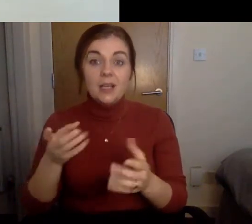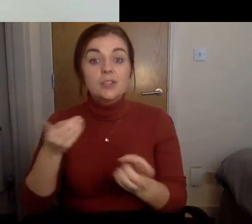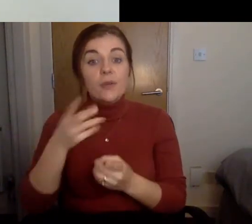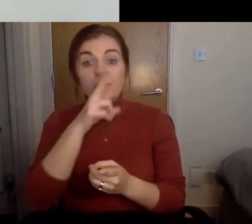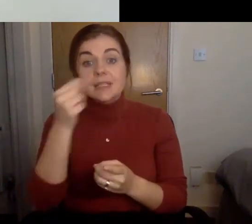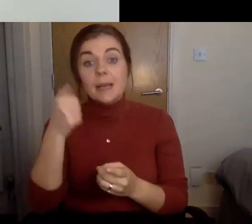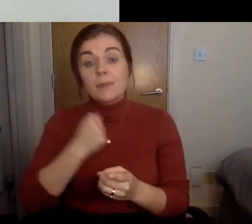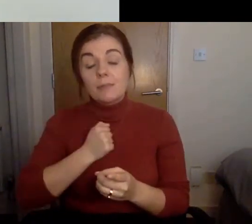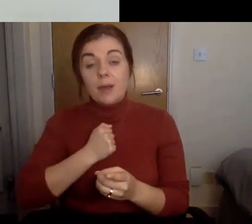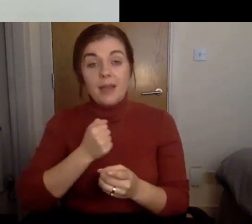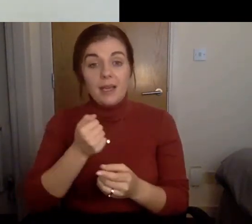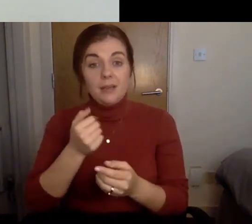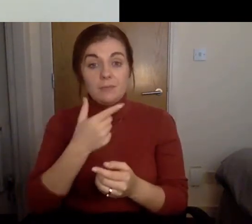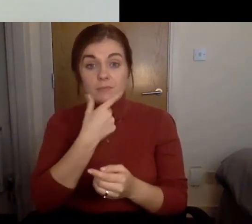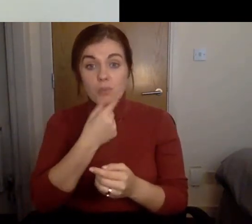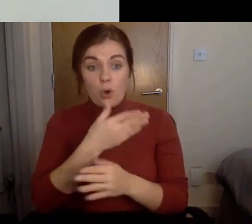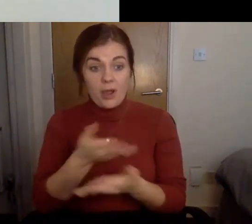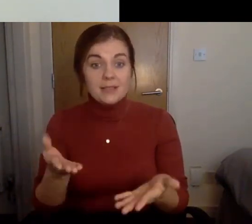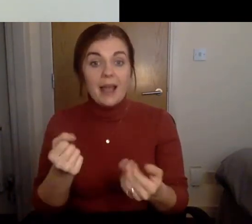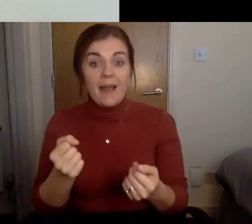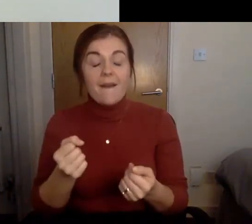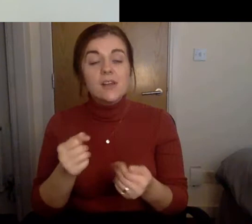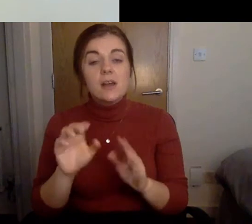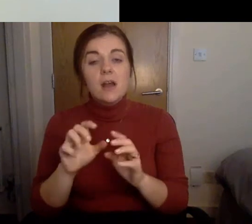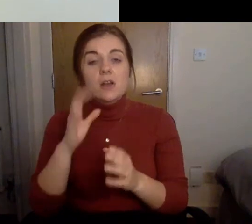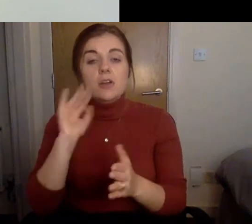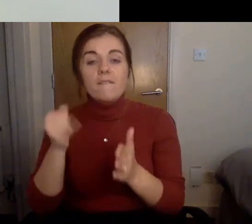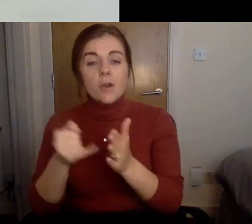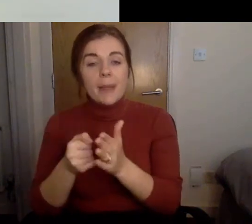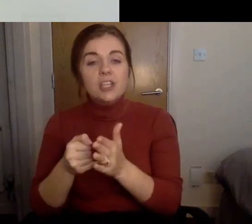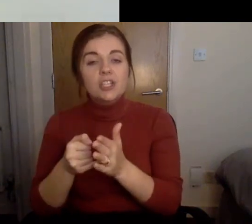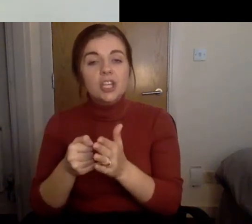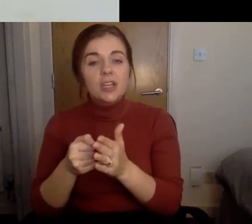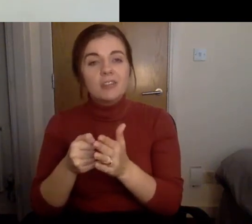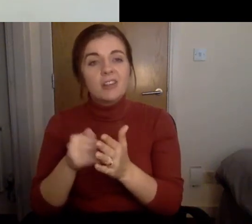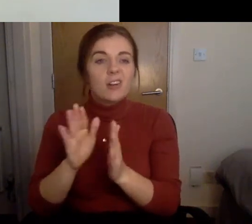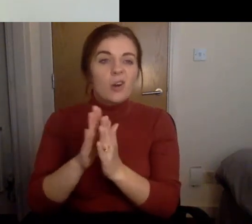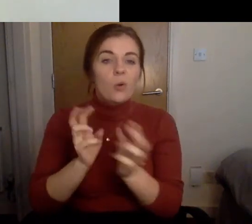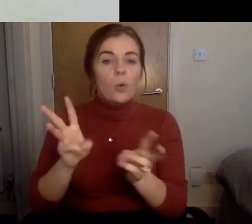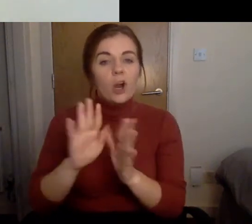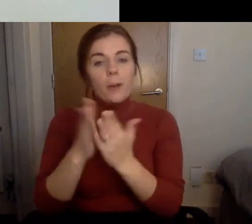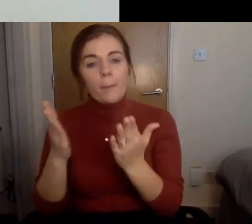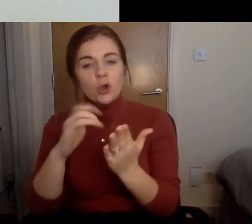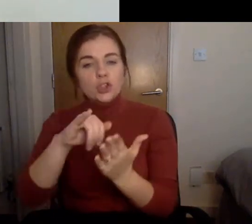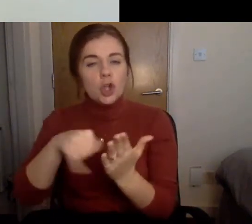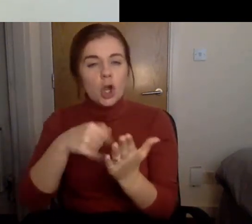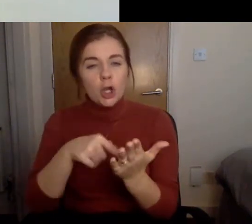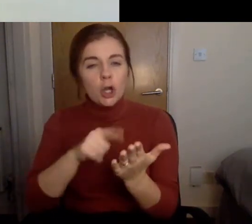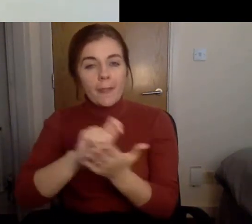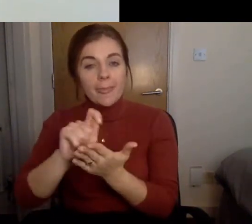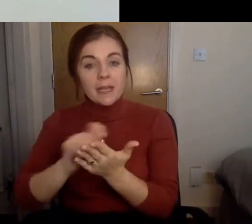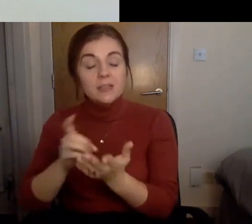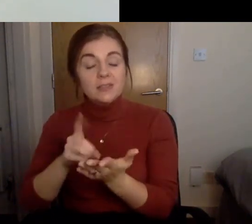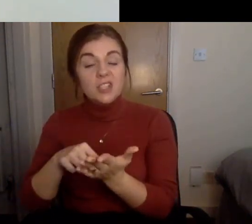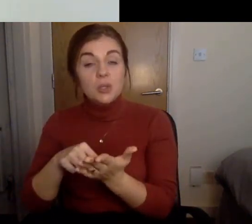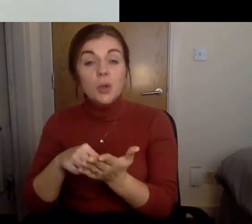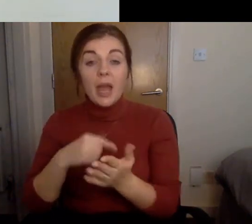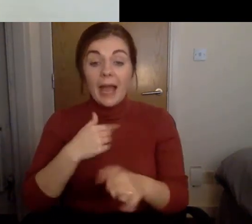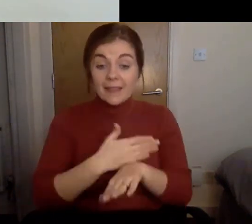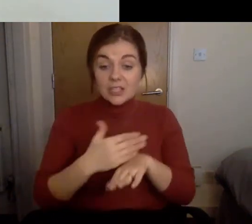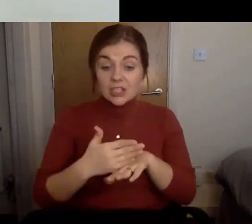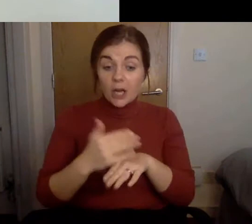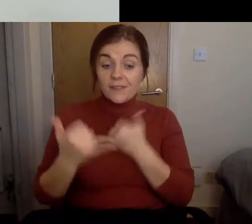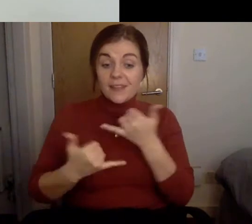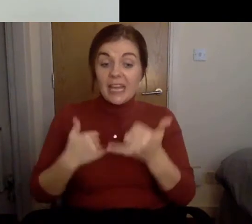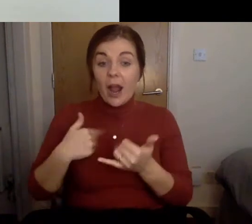this confirmation workbook that they do, a journal or whatever. So at the start of the year, I photocopy the book. That's